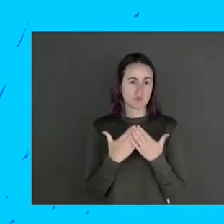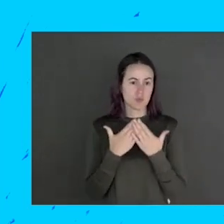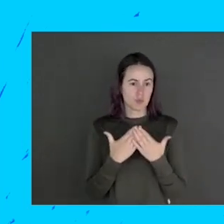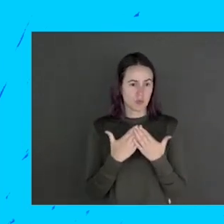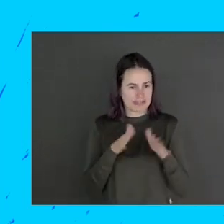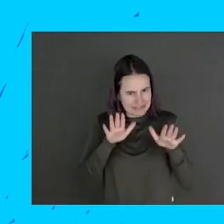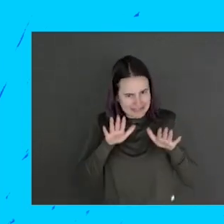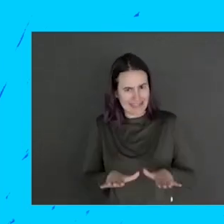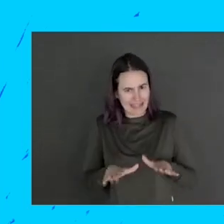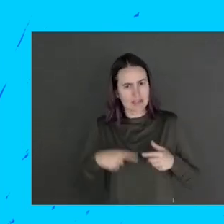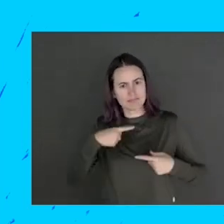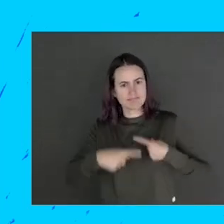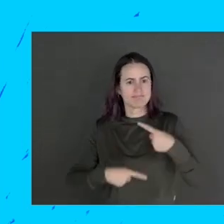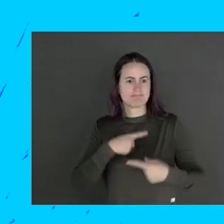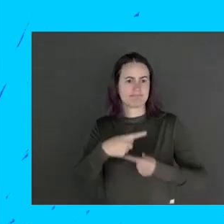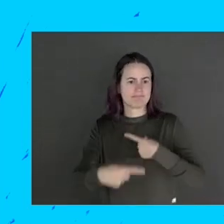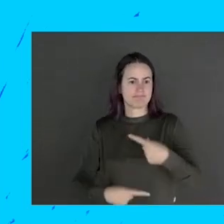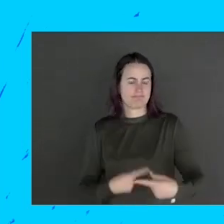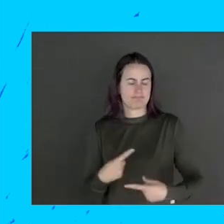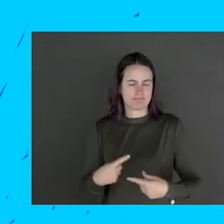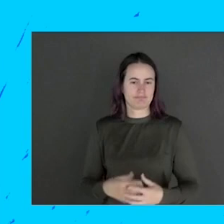there, especially